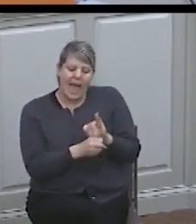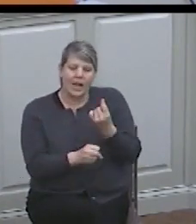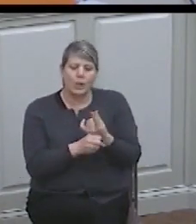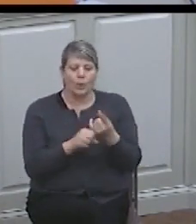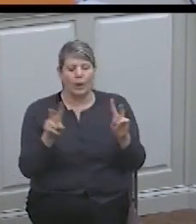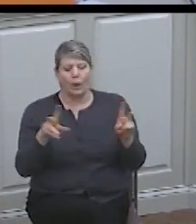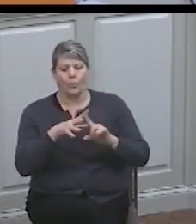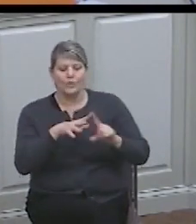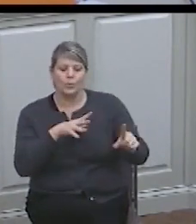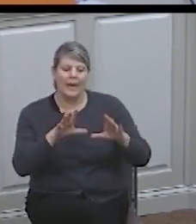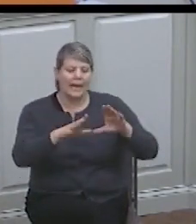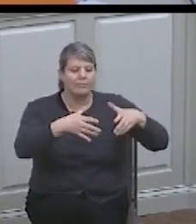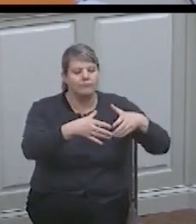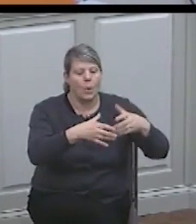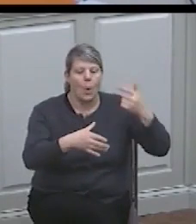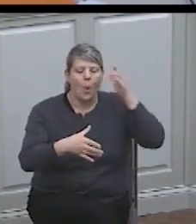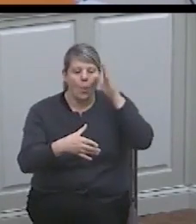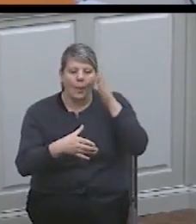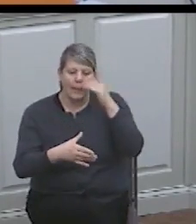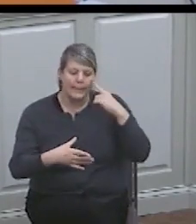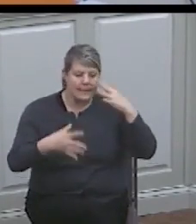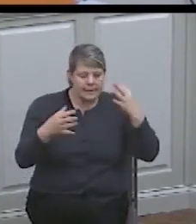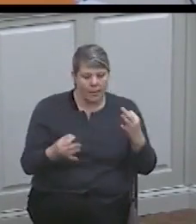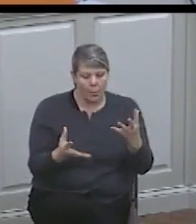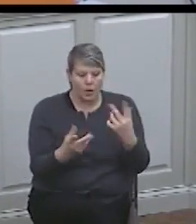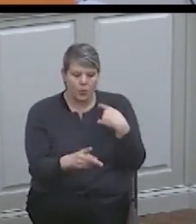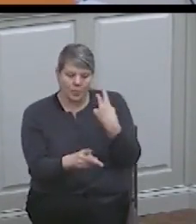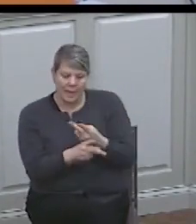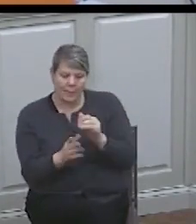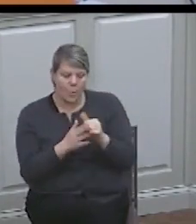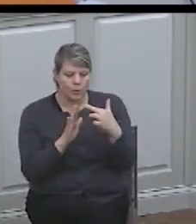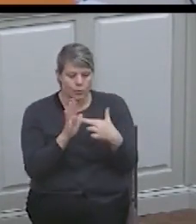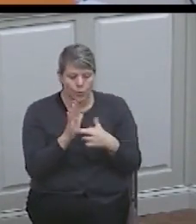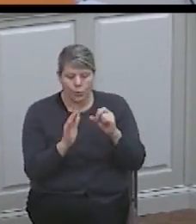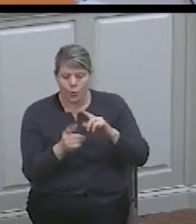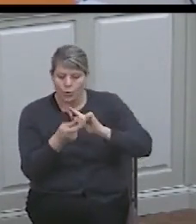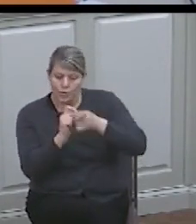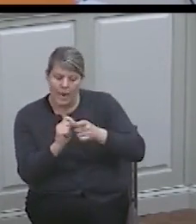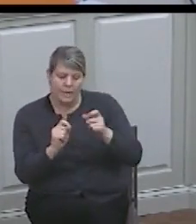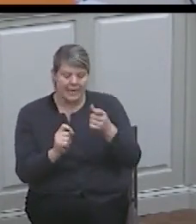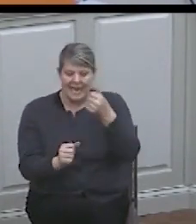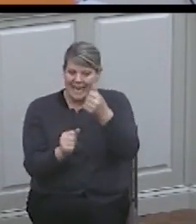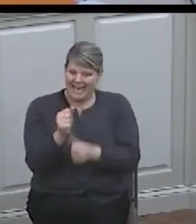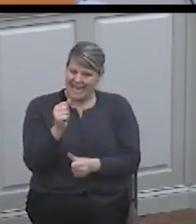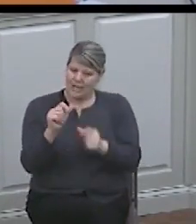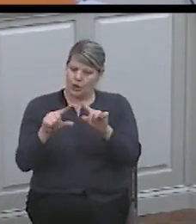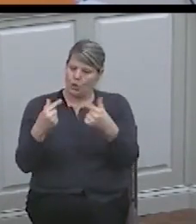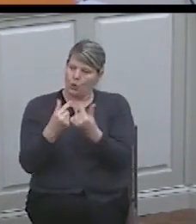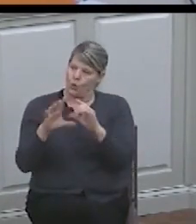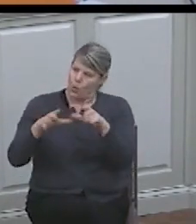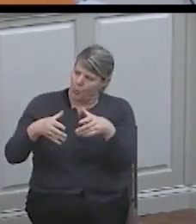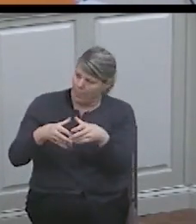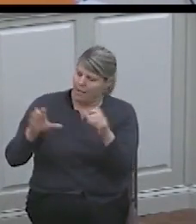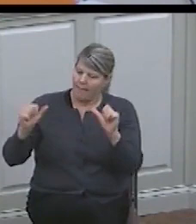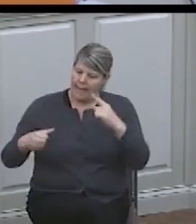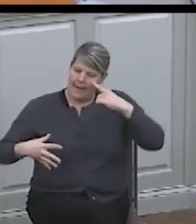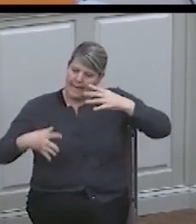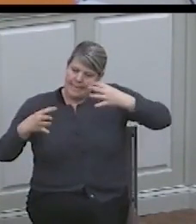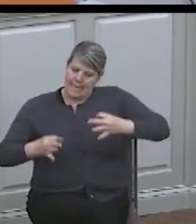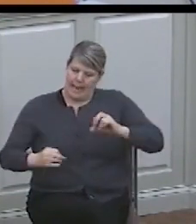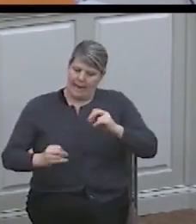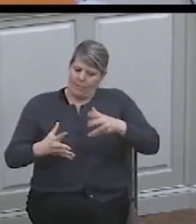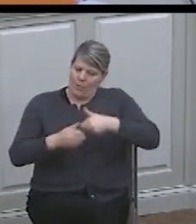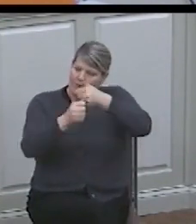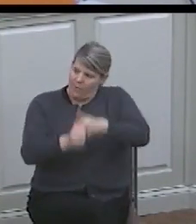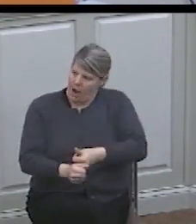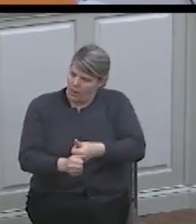do we need to keep? What do we need to change? And so it can be each commission's document, so to speak, but through